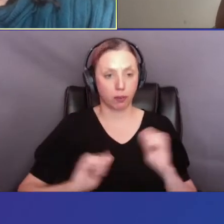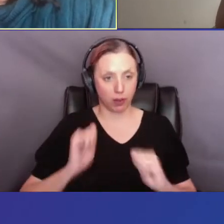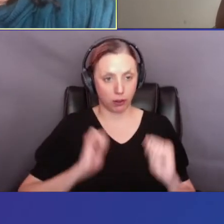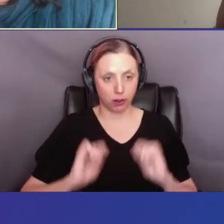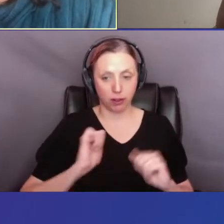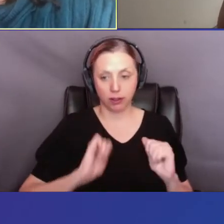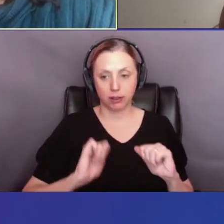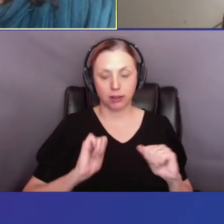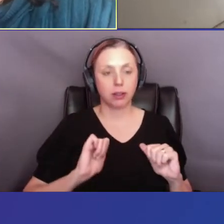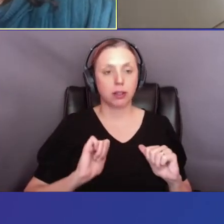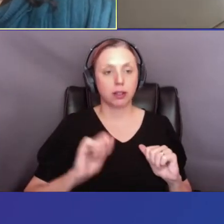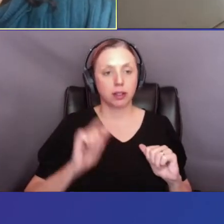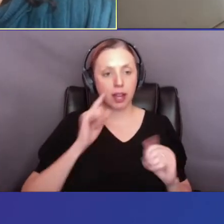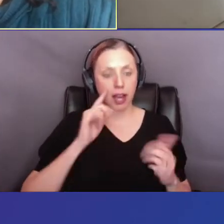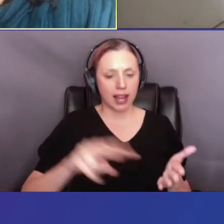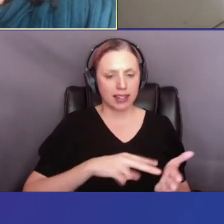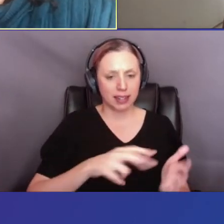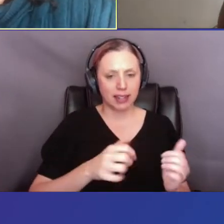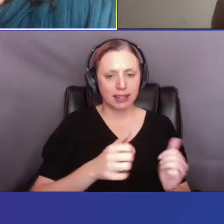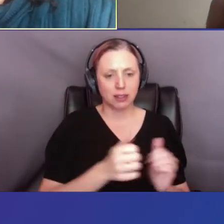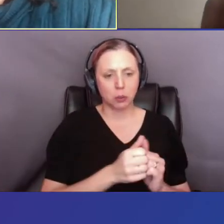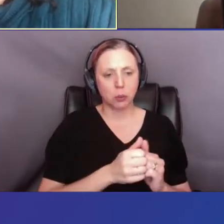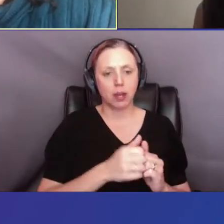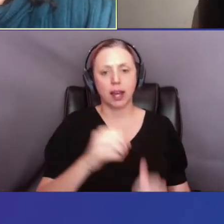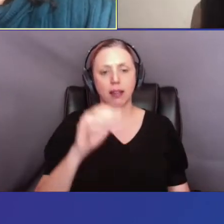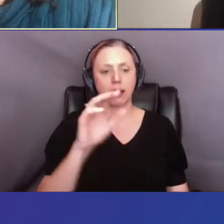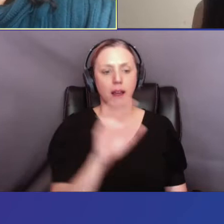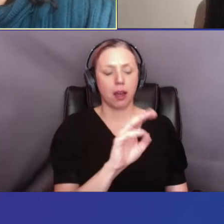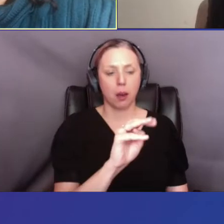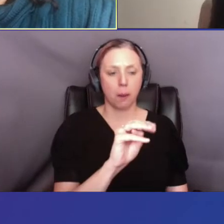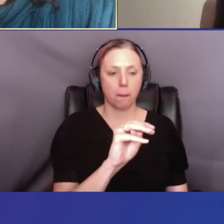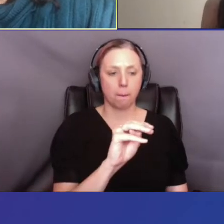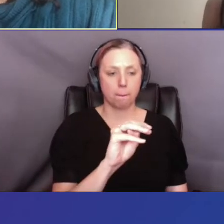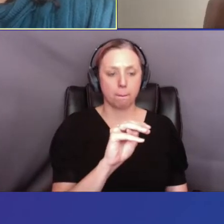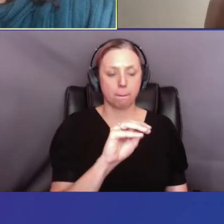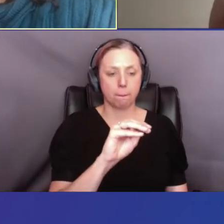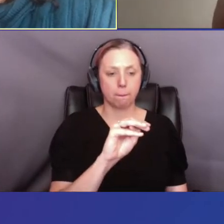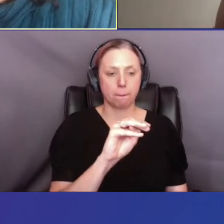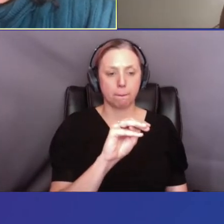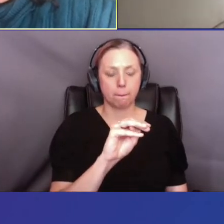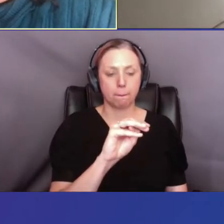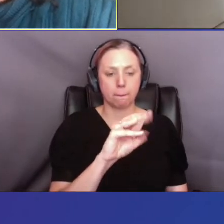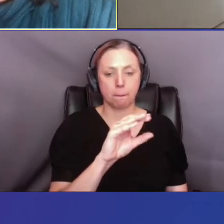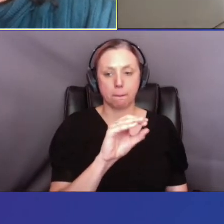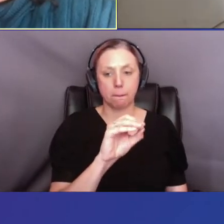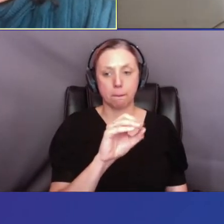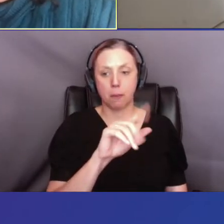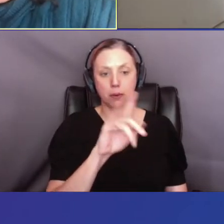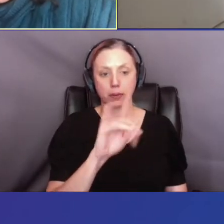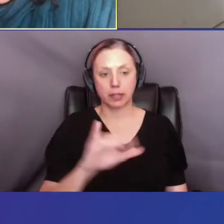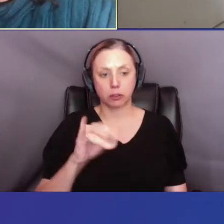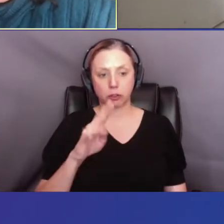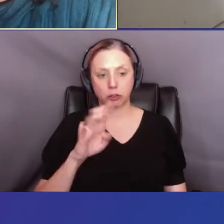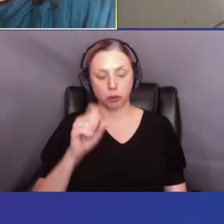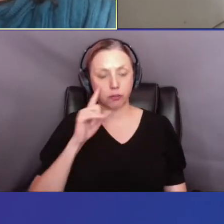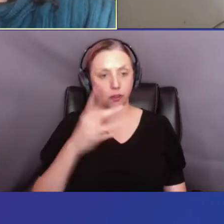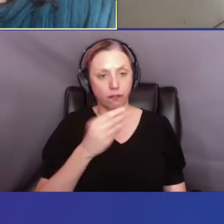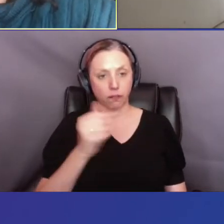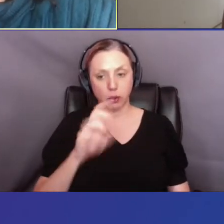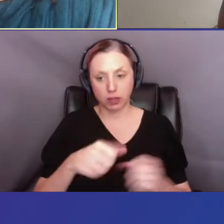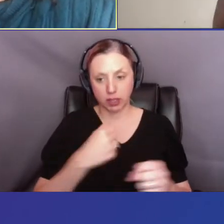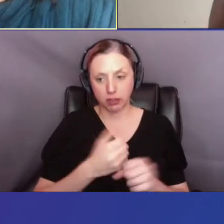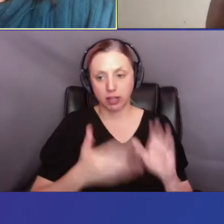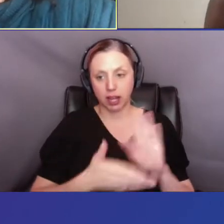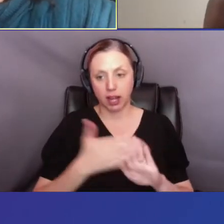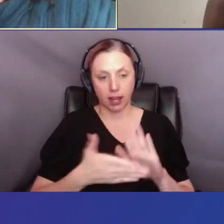I danced with Bill T. Jones for many years, and then I ran a dance theater company for about 17